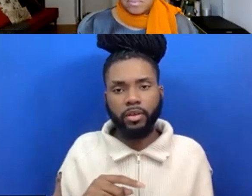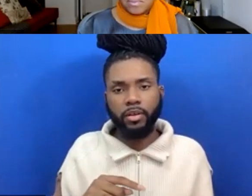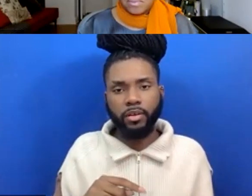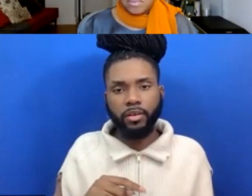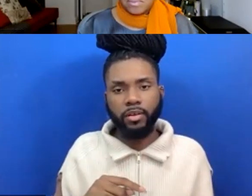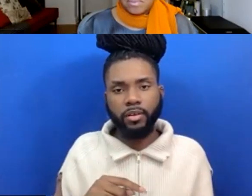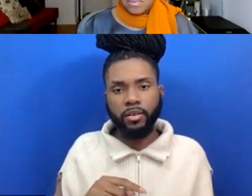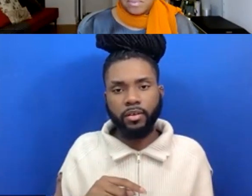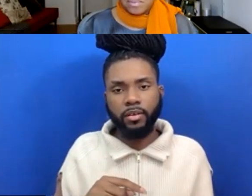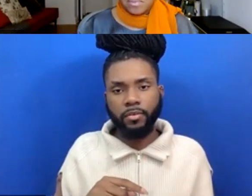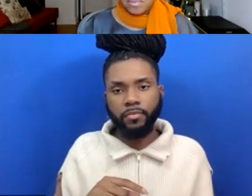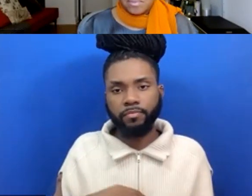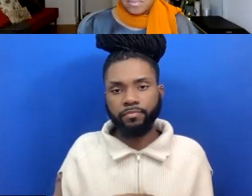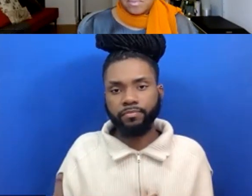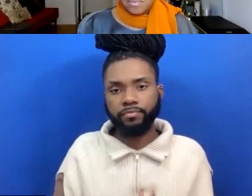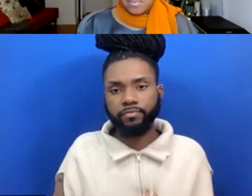is